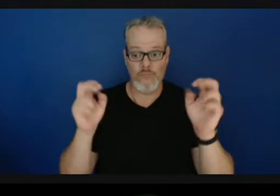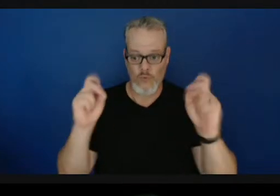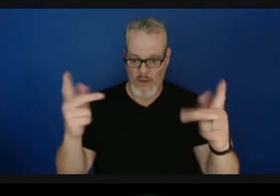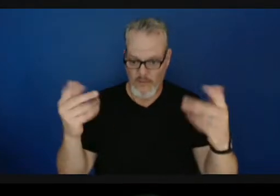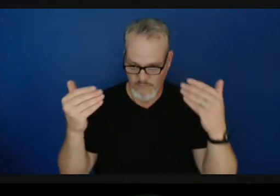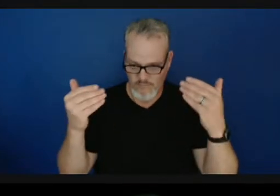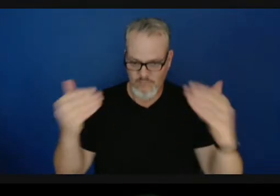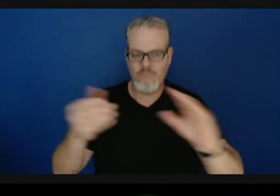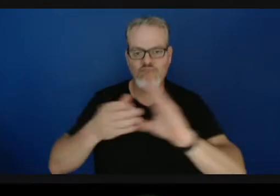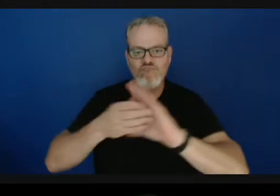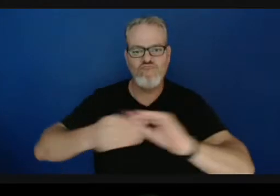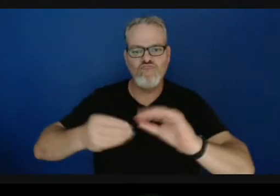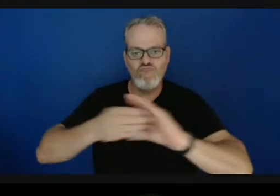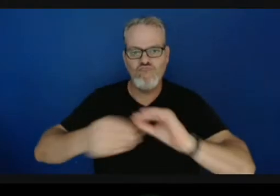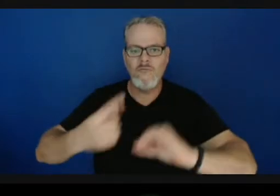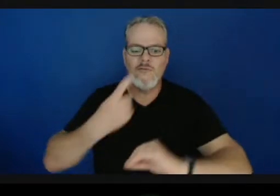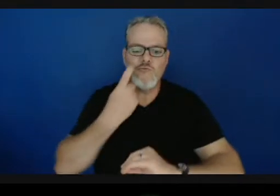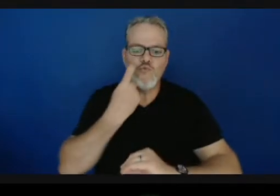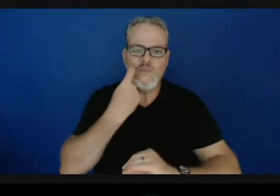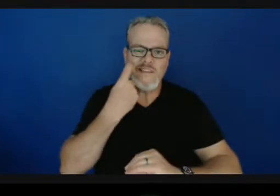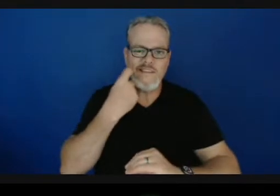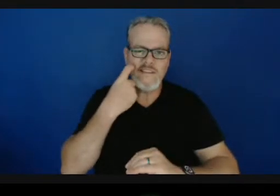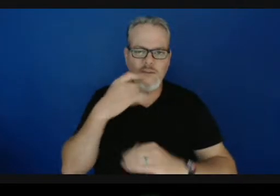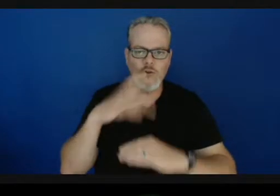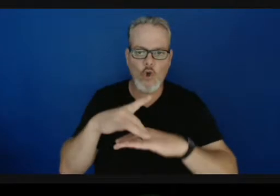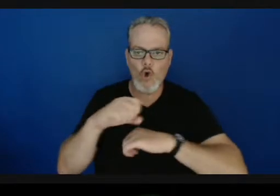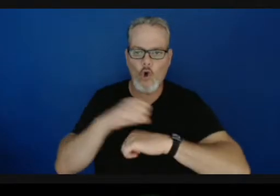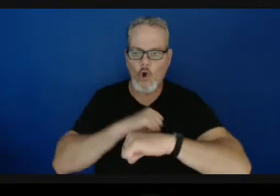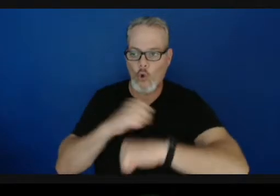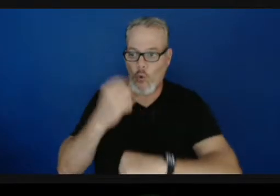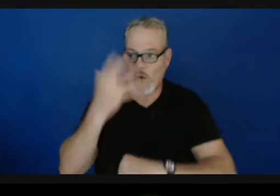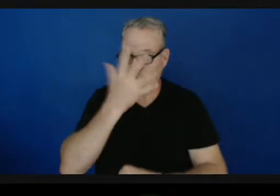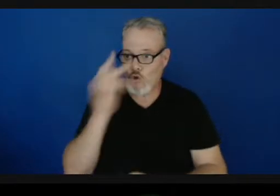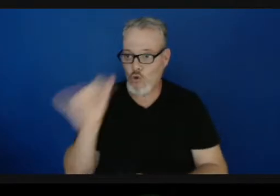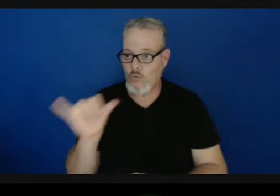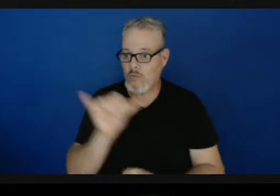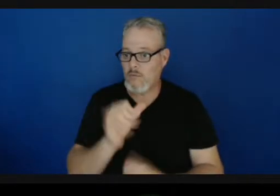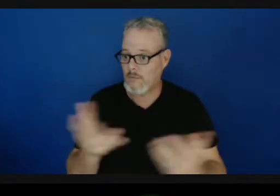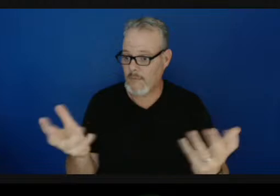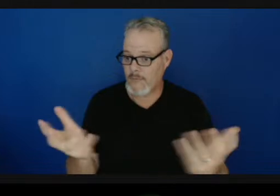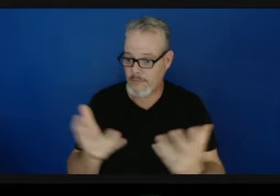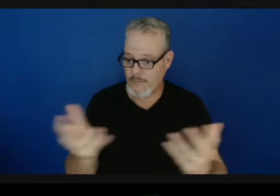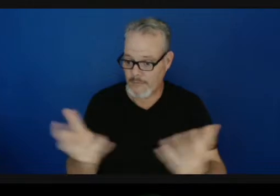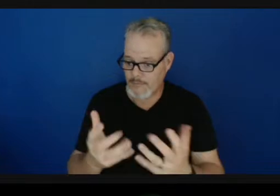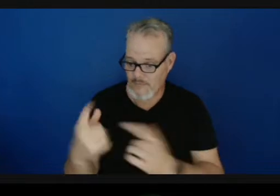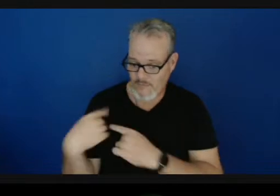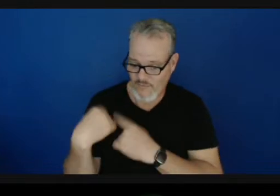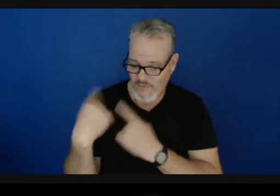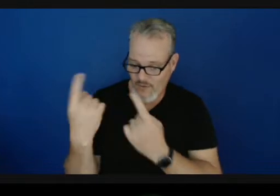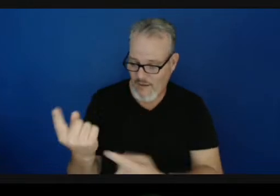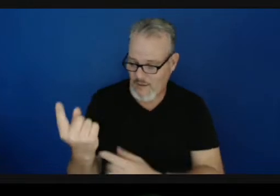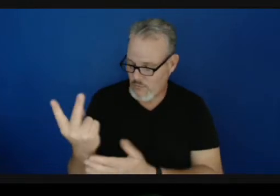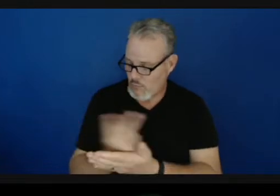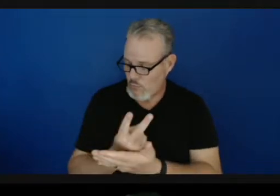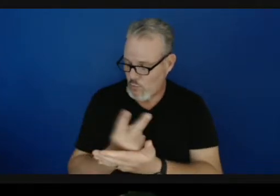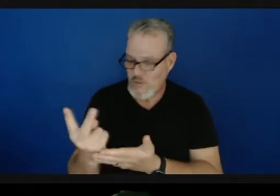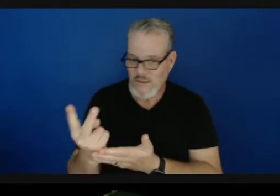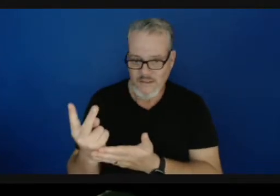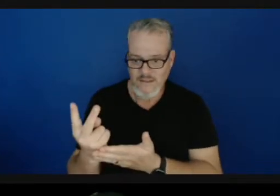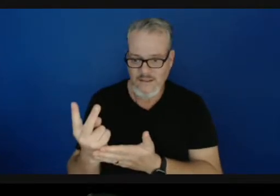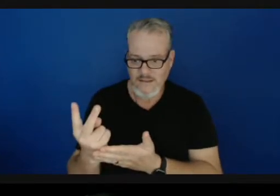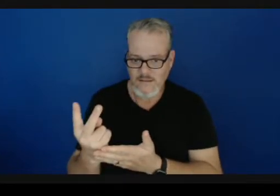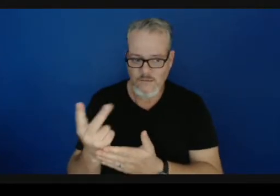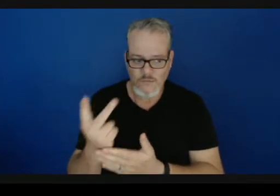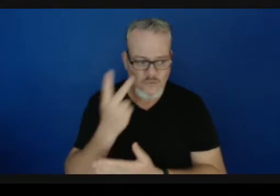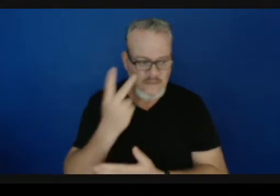And our recent earthquakes look like this. This is the last 2 weeks colored by depth. So we